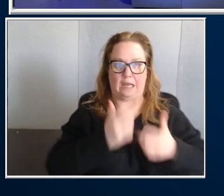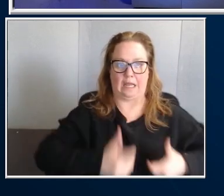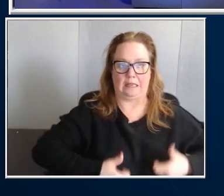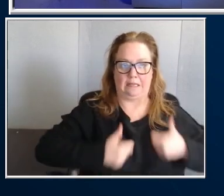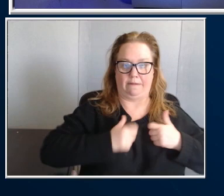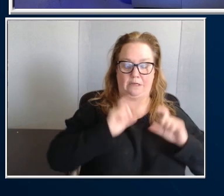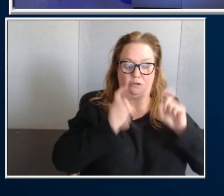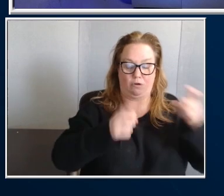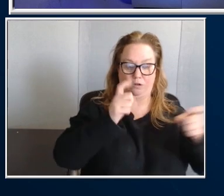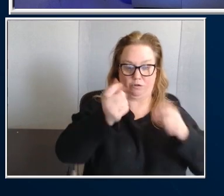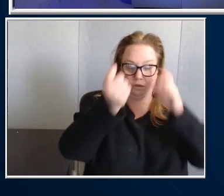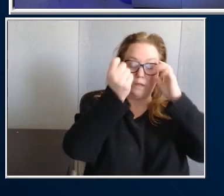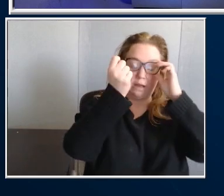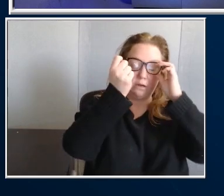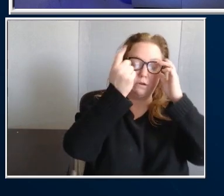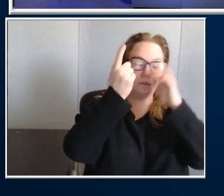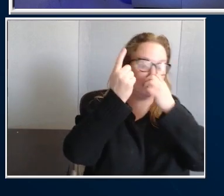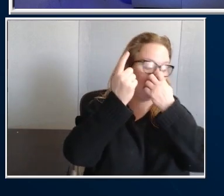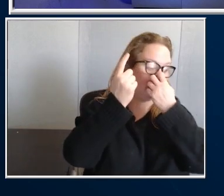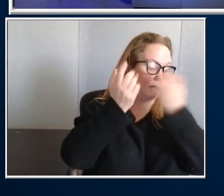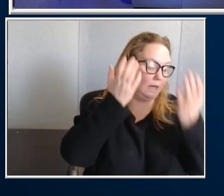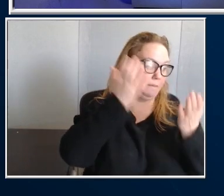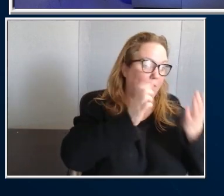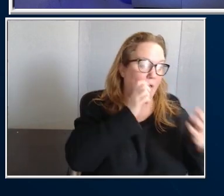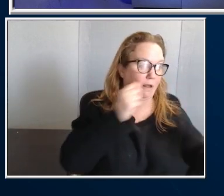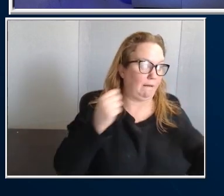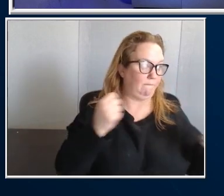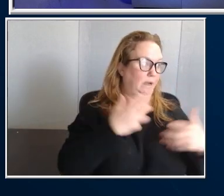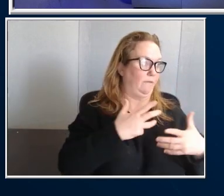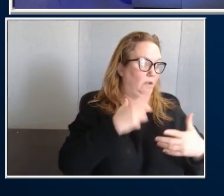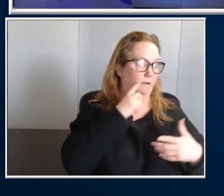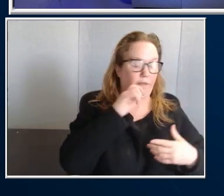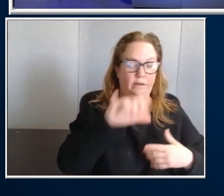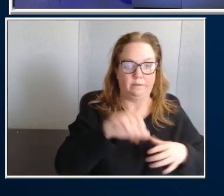they understand and maybe aren't so fearful about it?